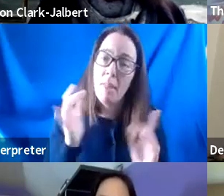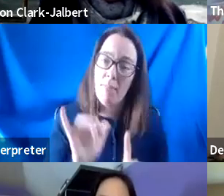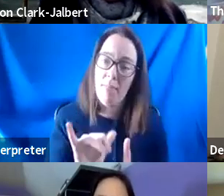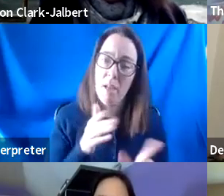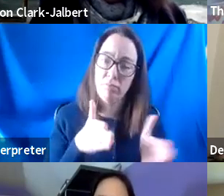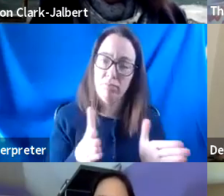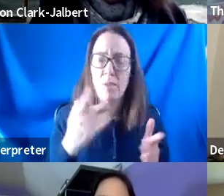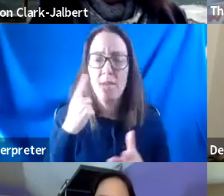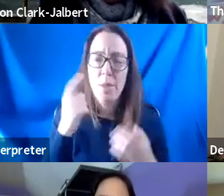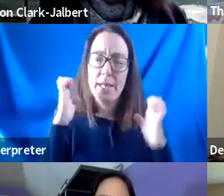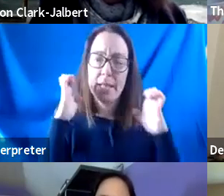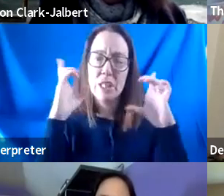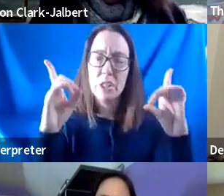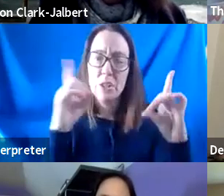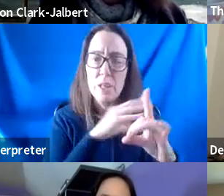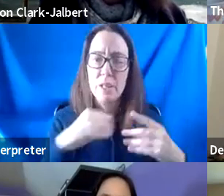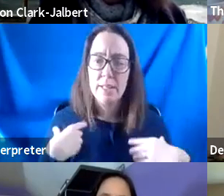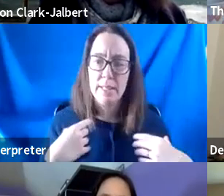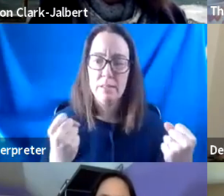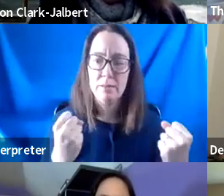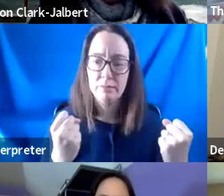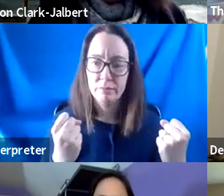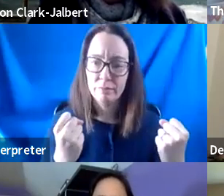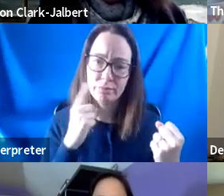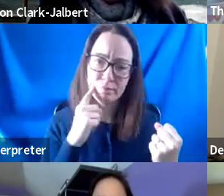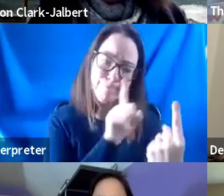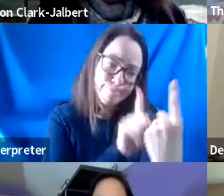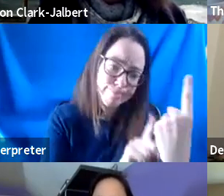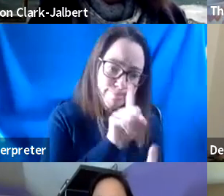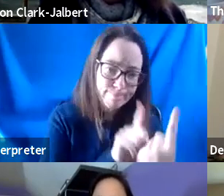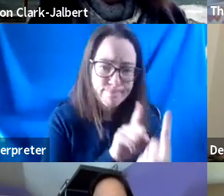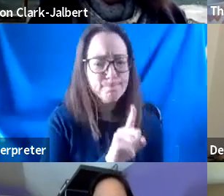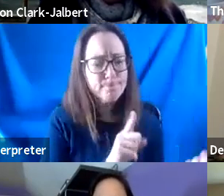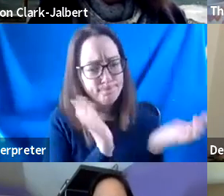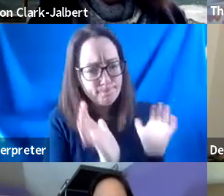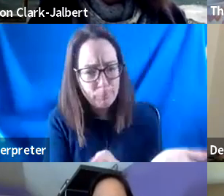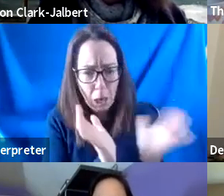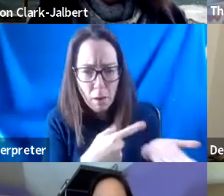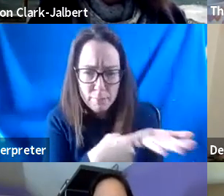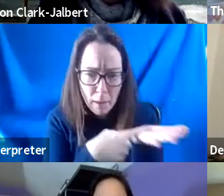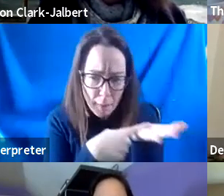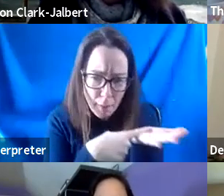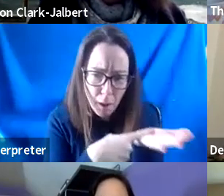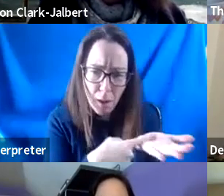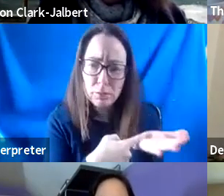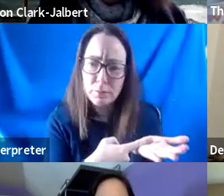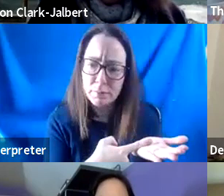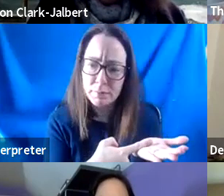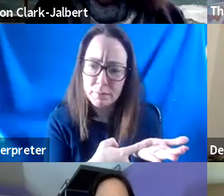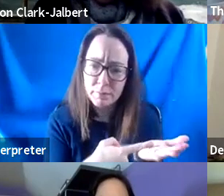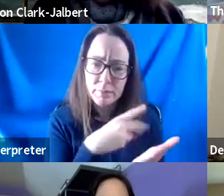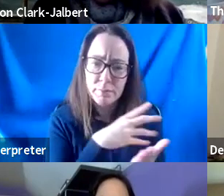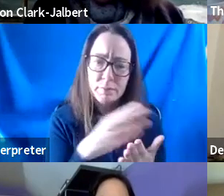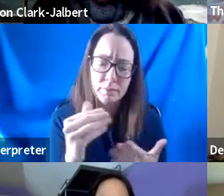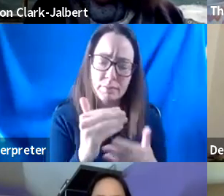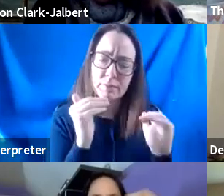So it invites dialogue to consider multiple perspectives. It encourages empathy. It leaves space for exploring impact and intention,